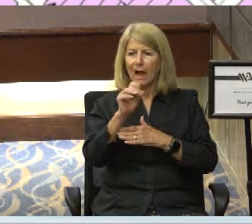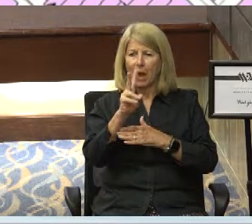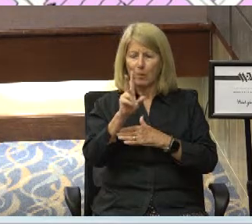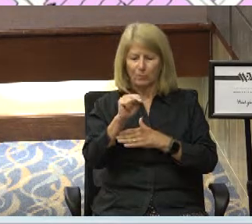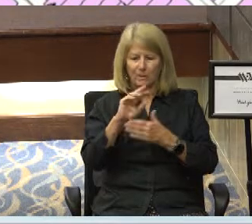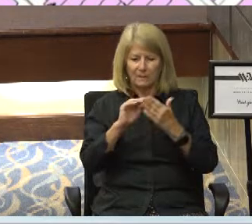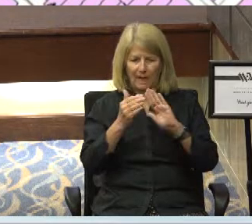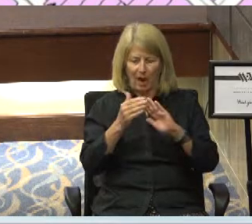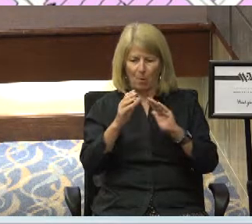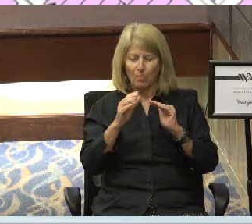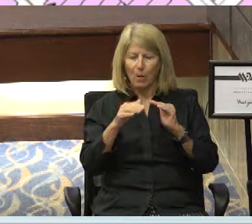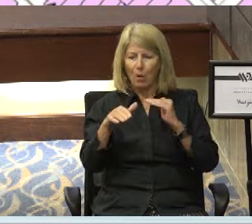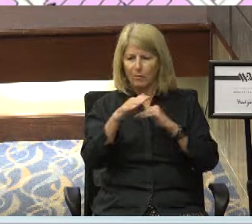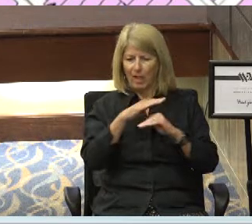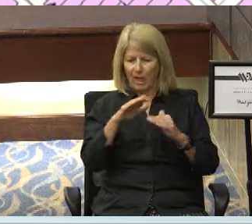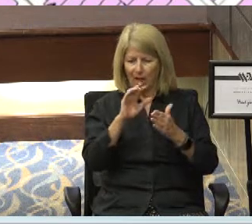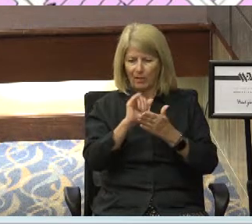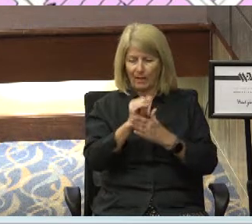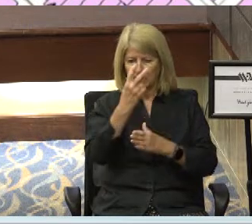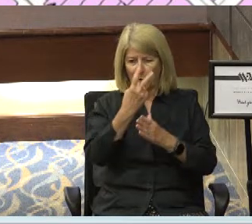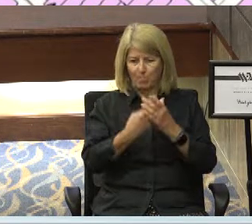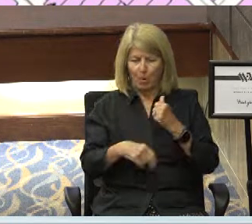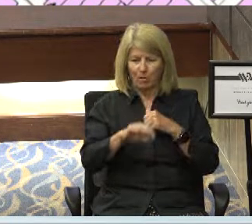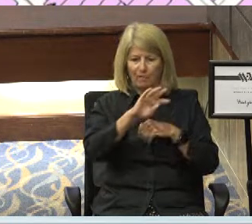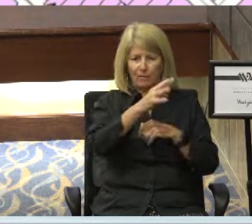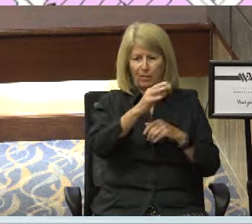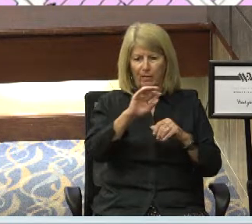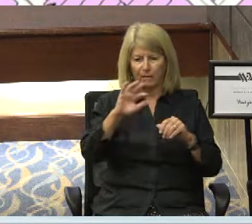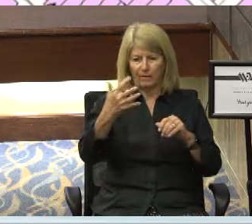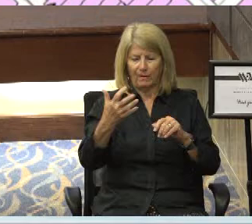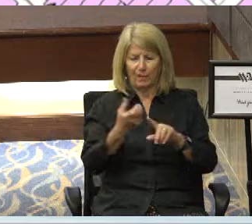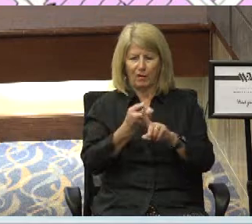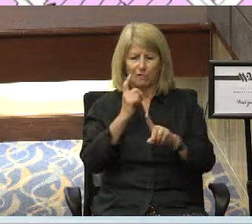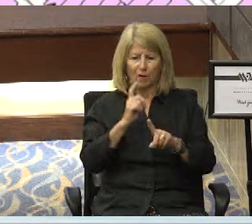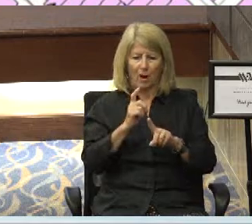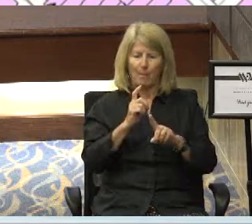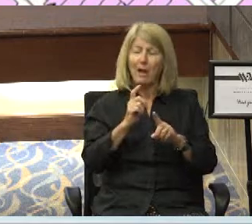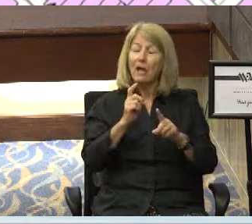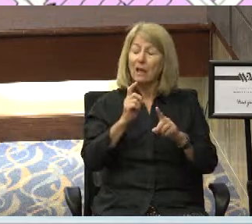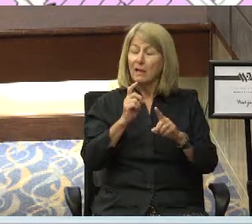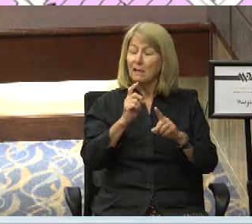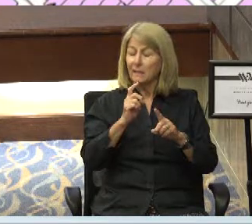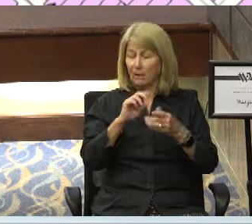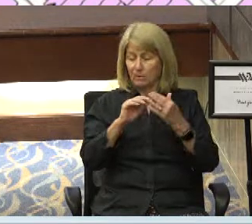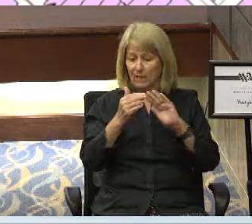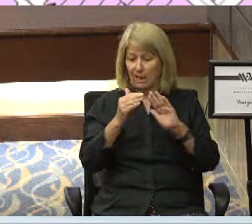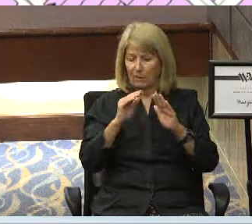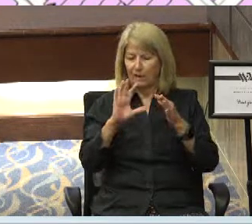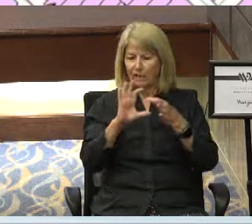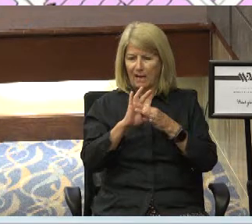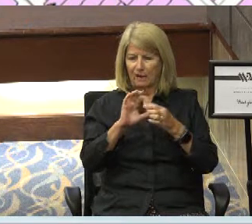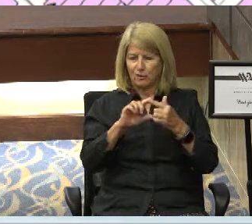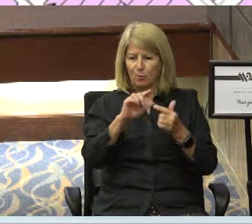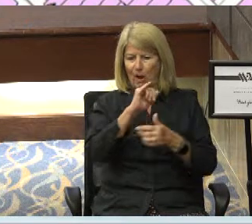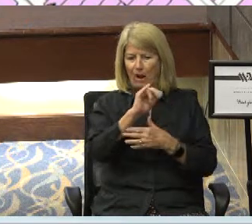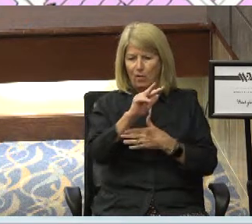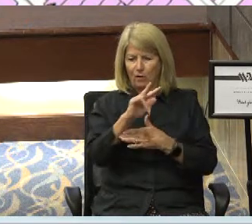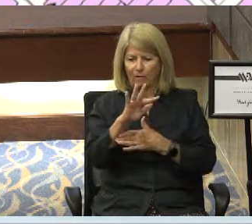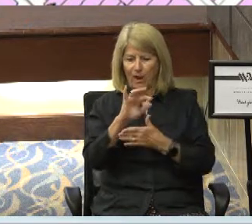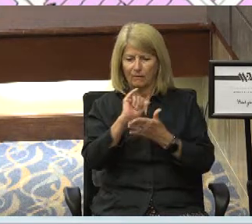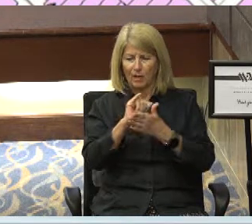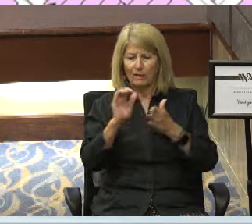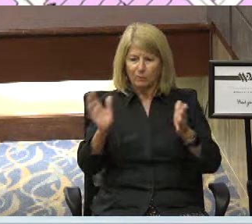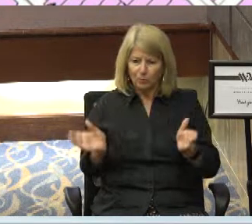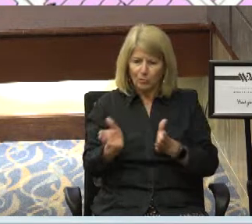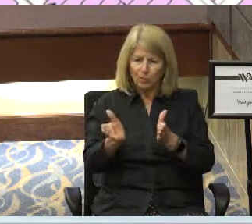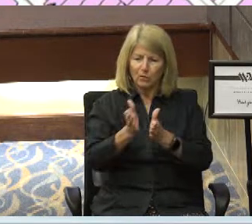section of both 4th and 5th from downtown that connects to I-35 to encourage that type of